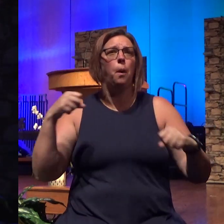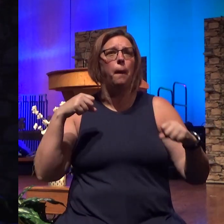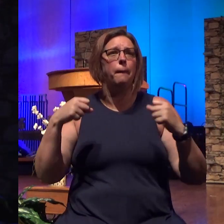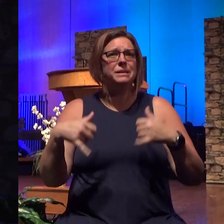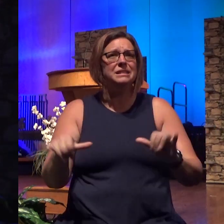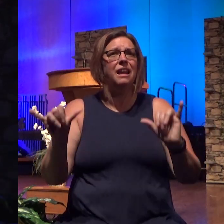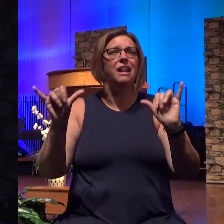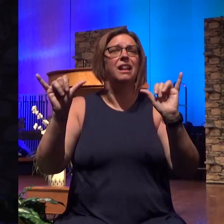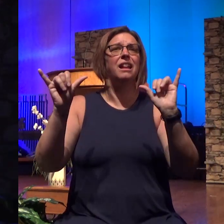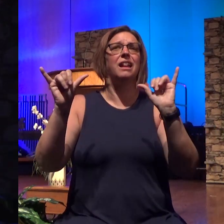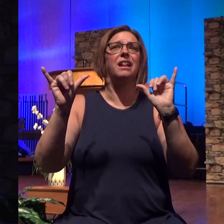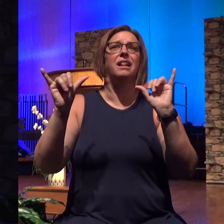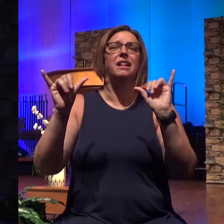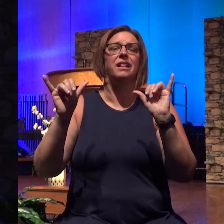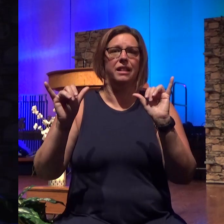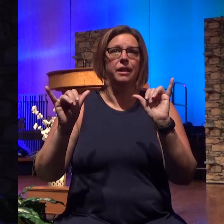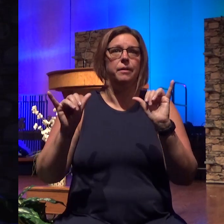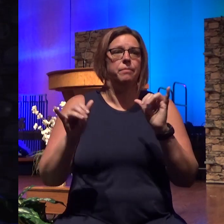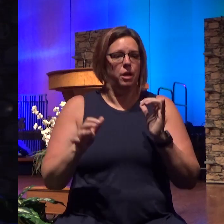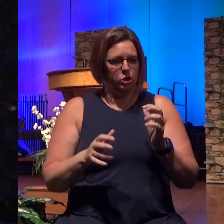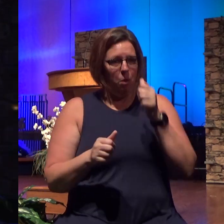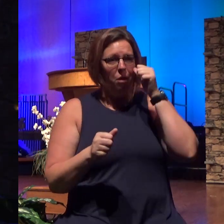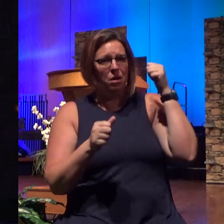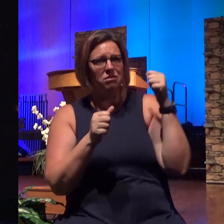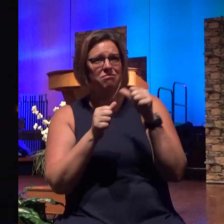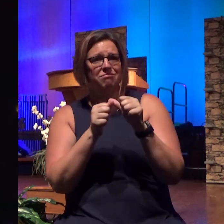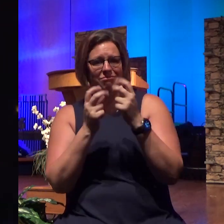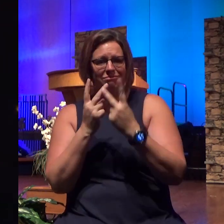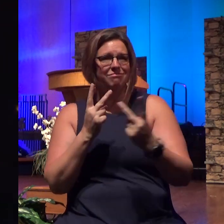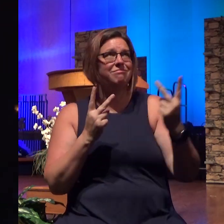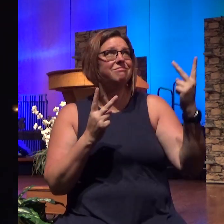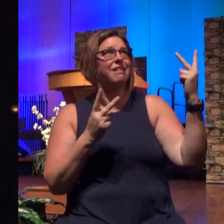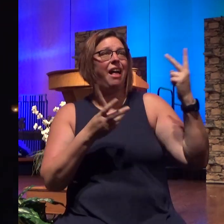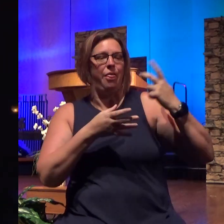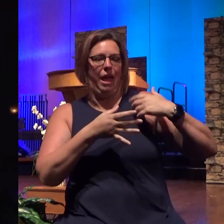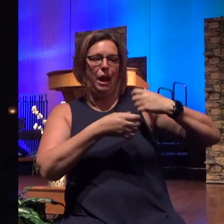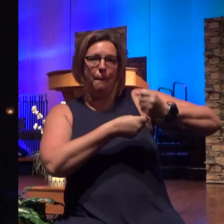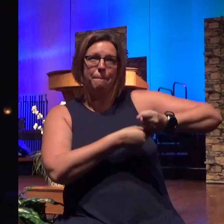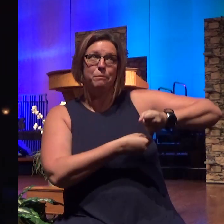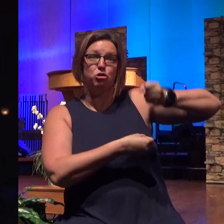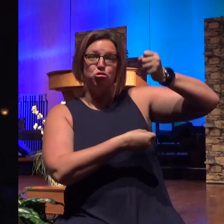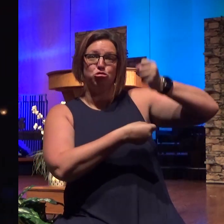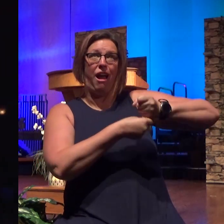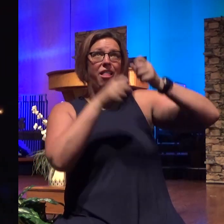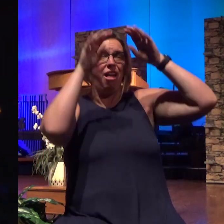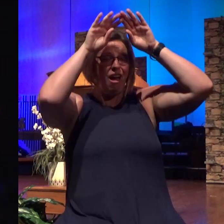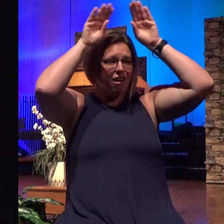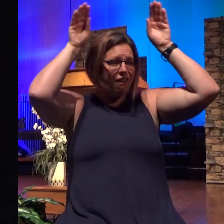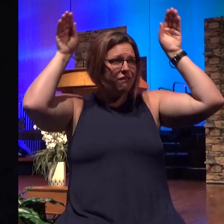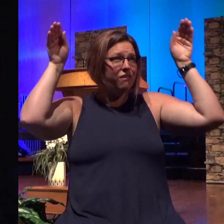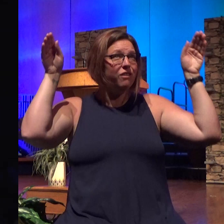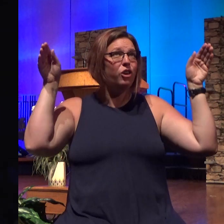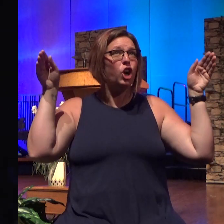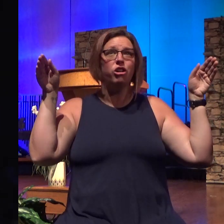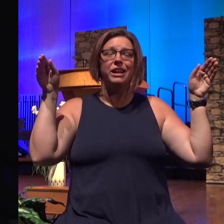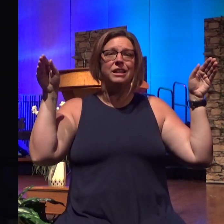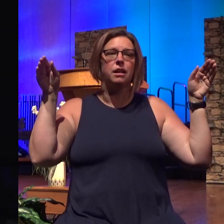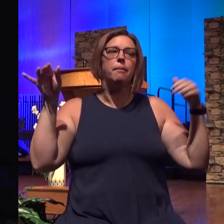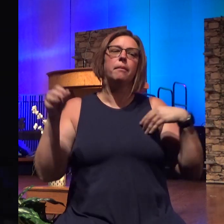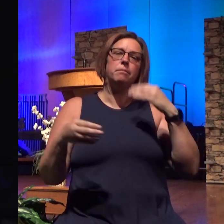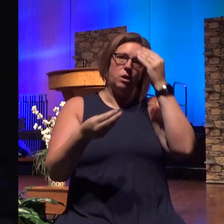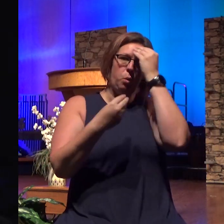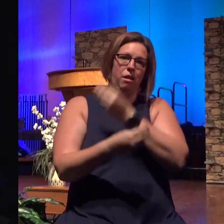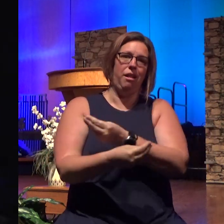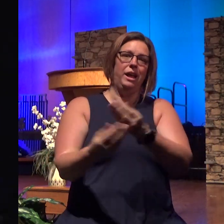again. Hold tight to your umbrella, darling, I'm just trying to